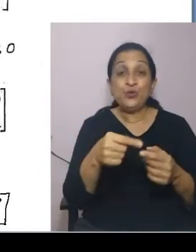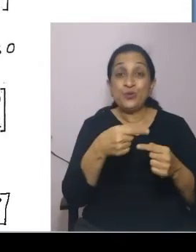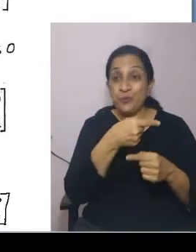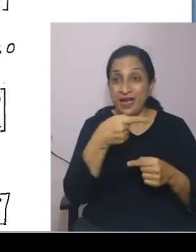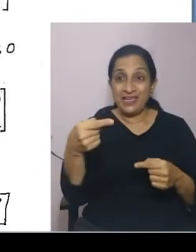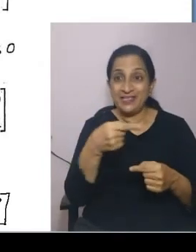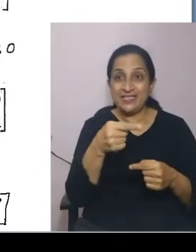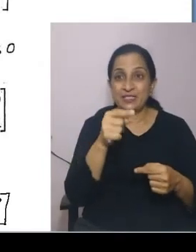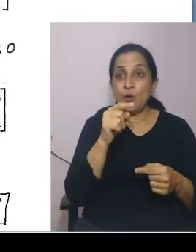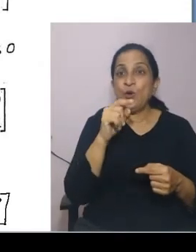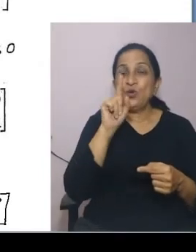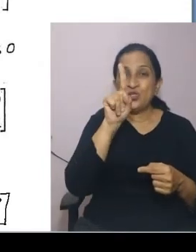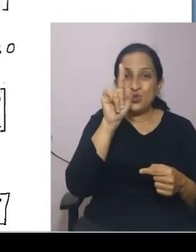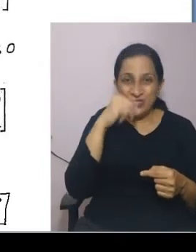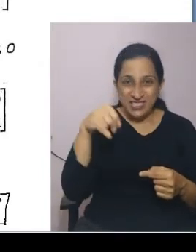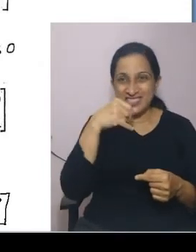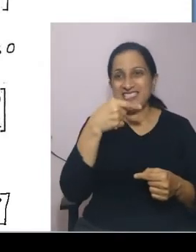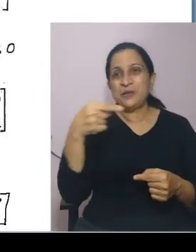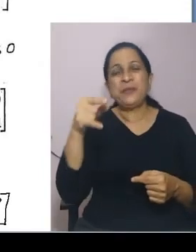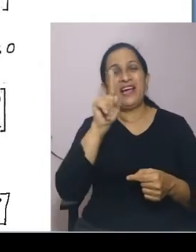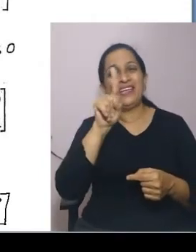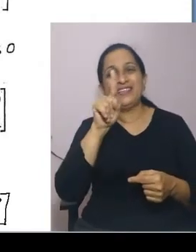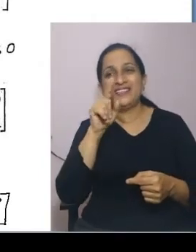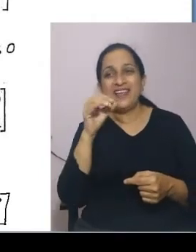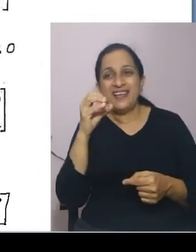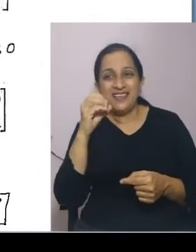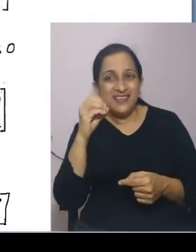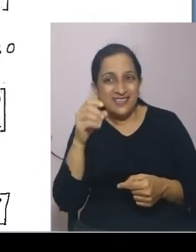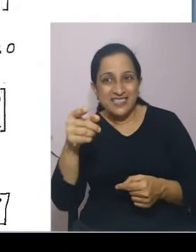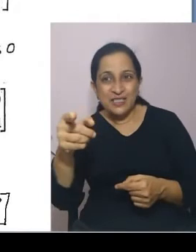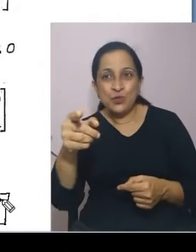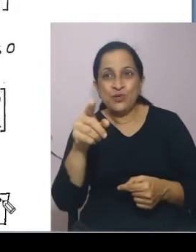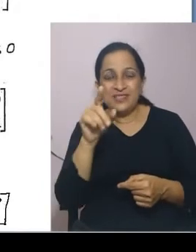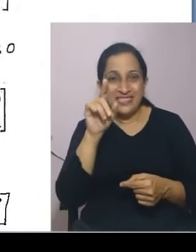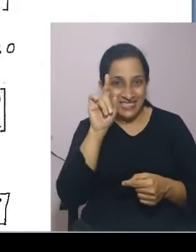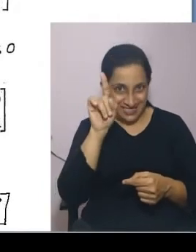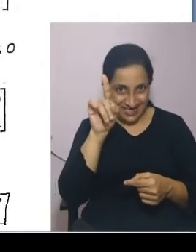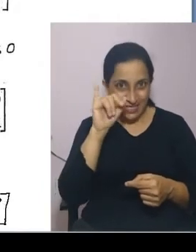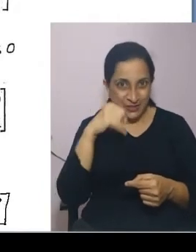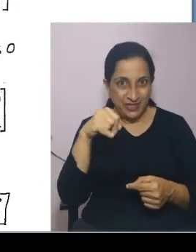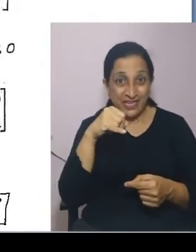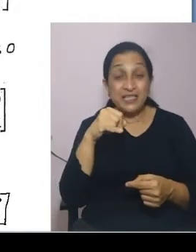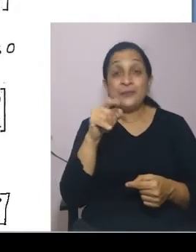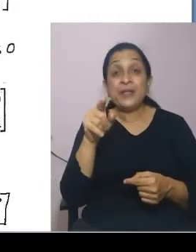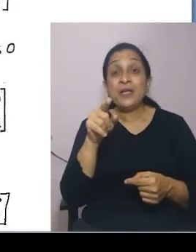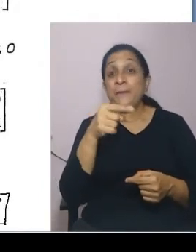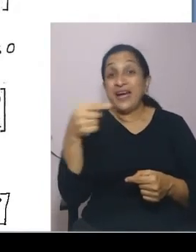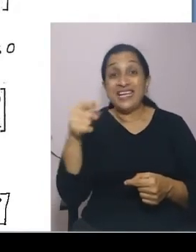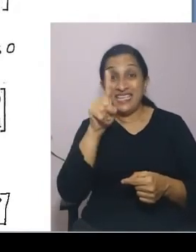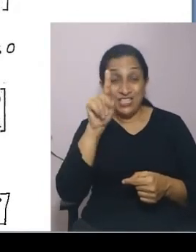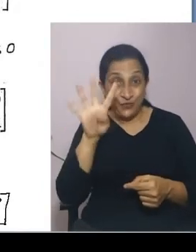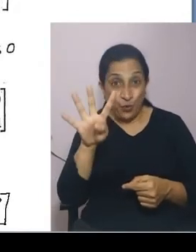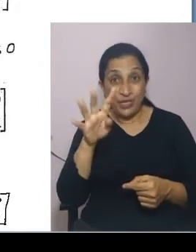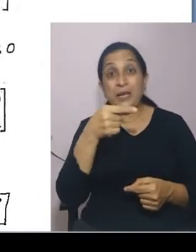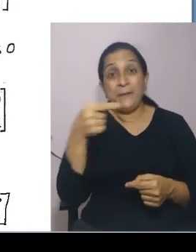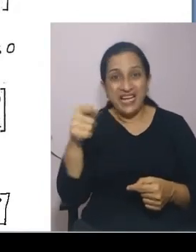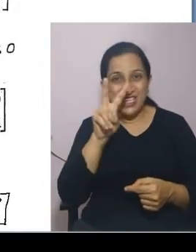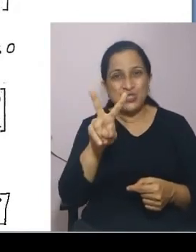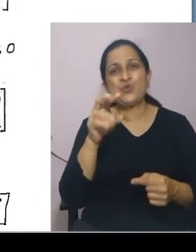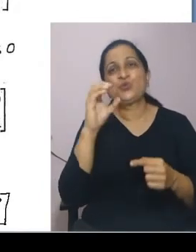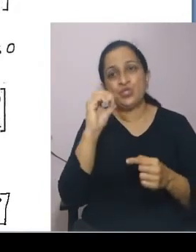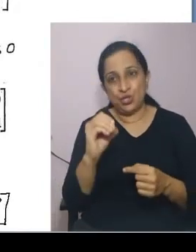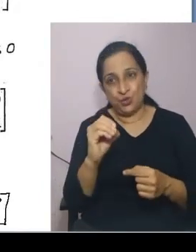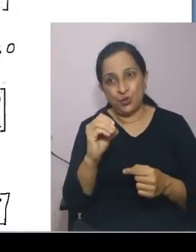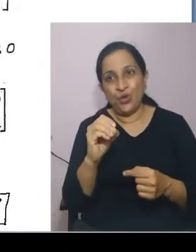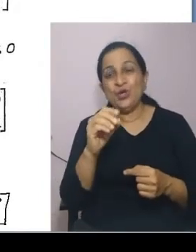2 is 0, 21 minus 21 is 0, minus 0 is 0, 28 minus 28 is